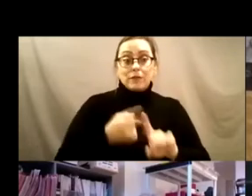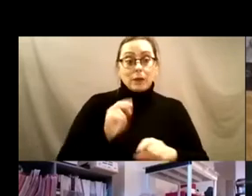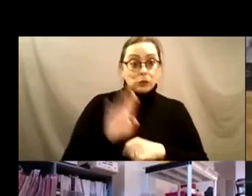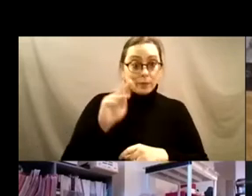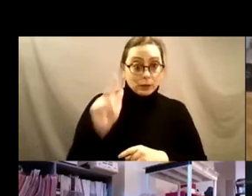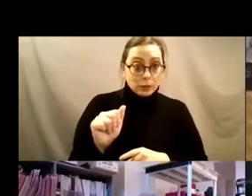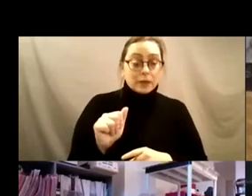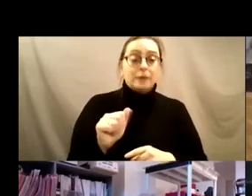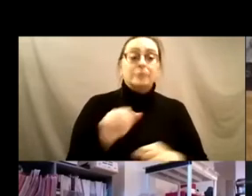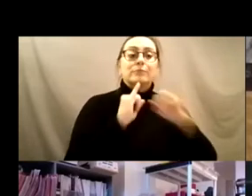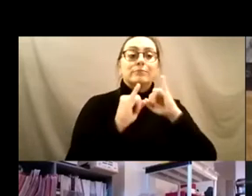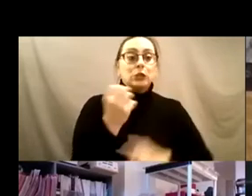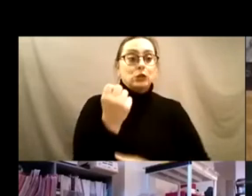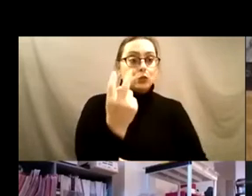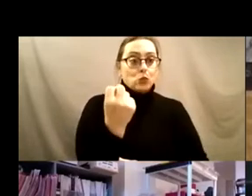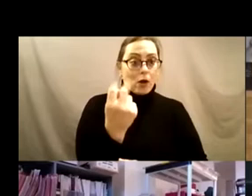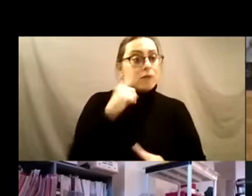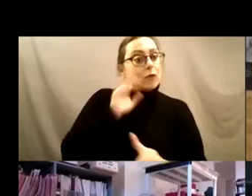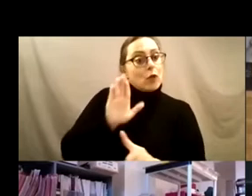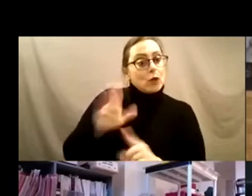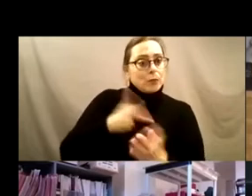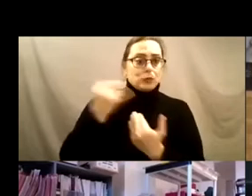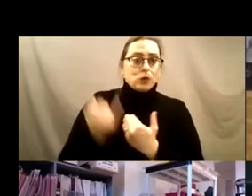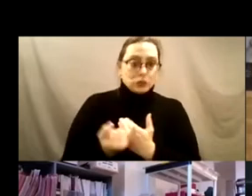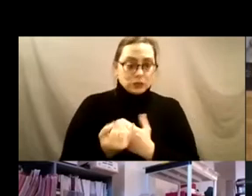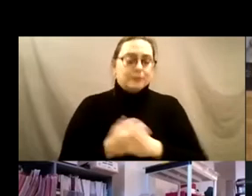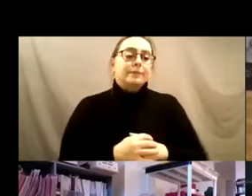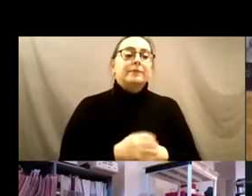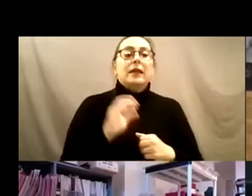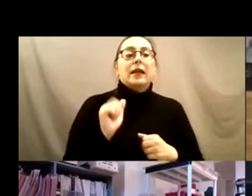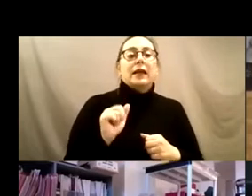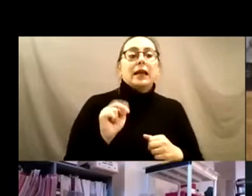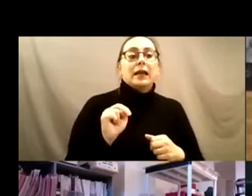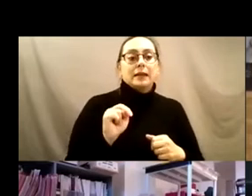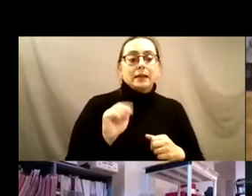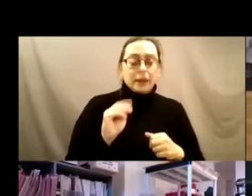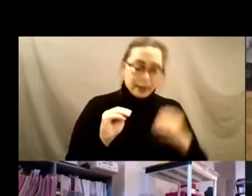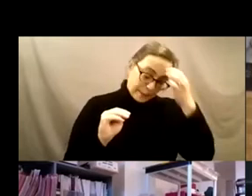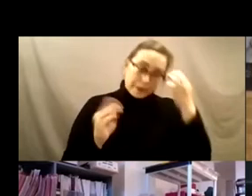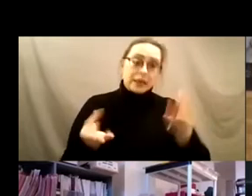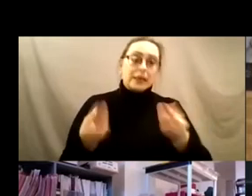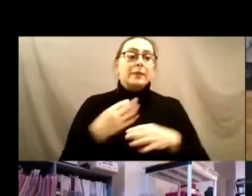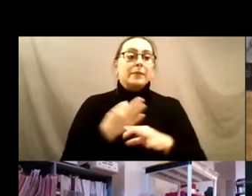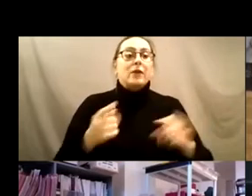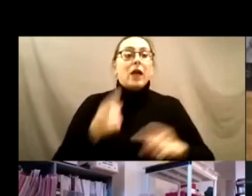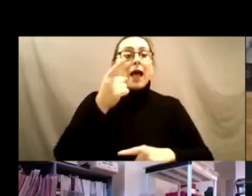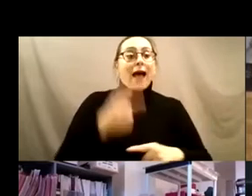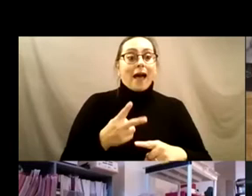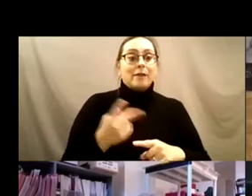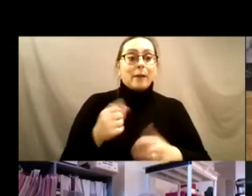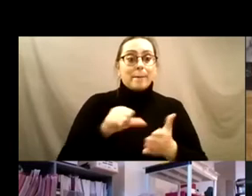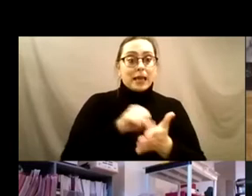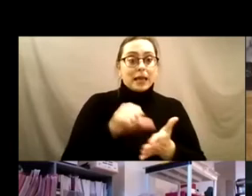interviews for their research project. A&M was also offered a free half-page advertisement in